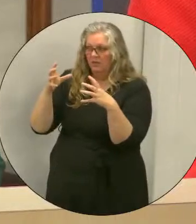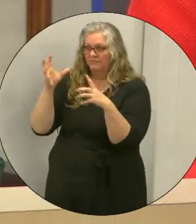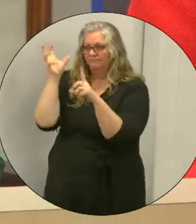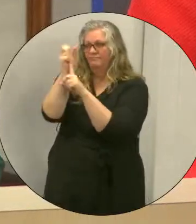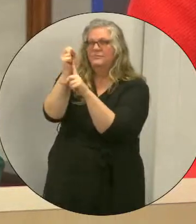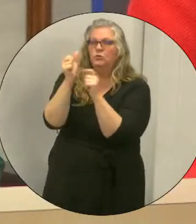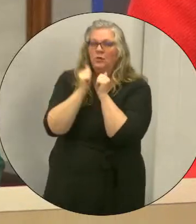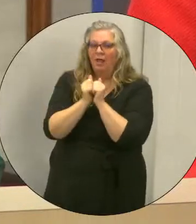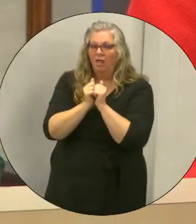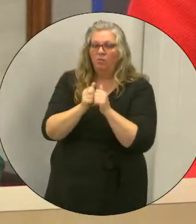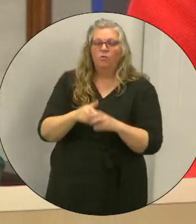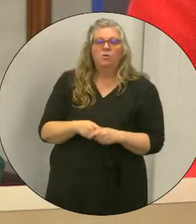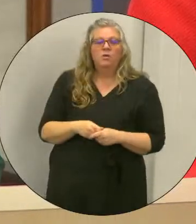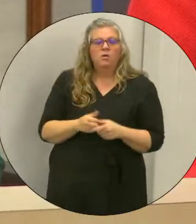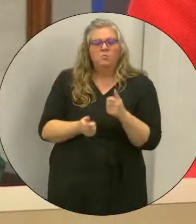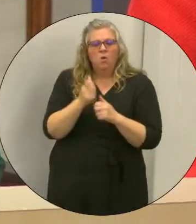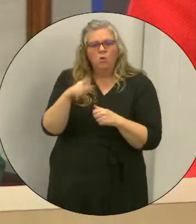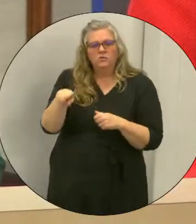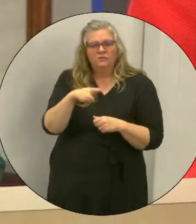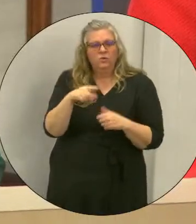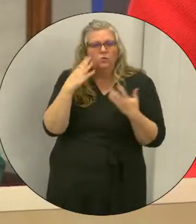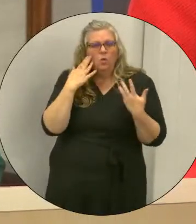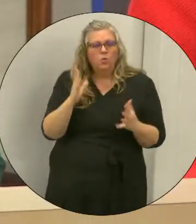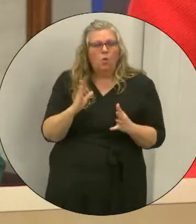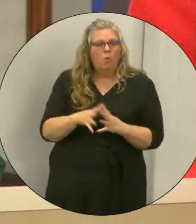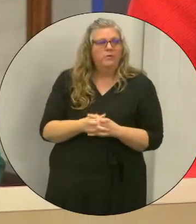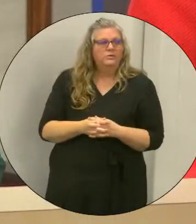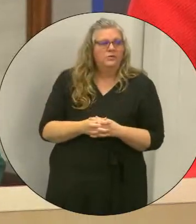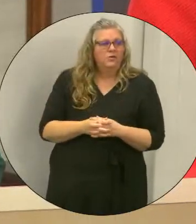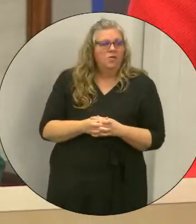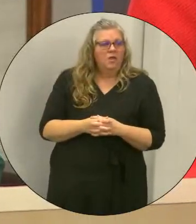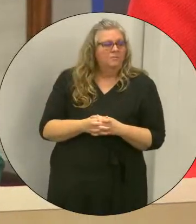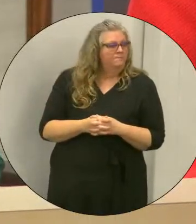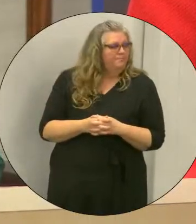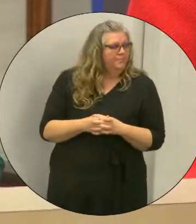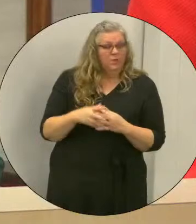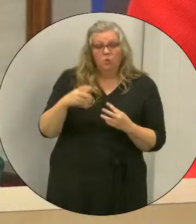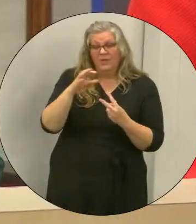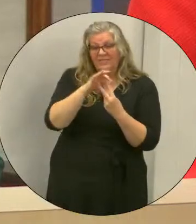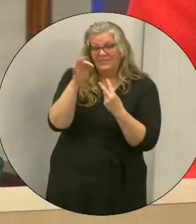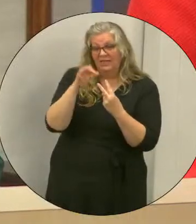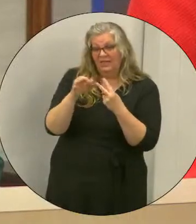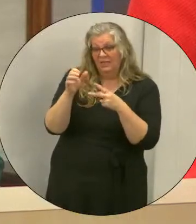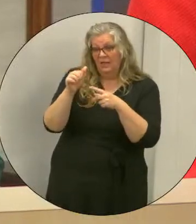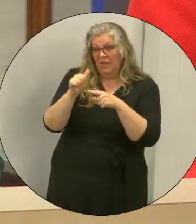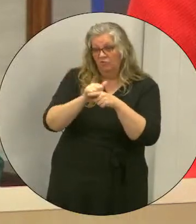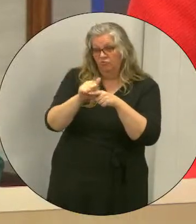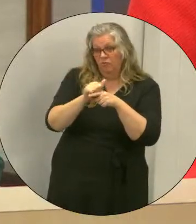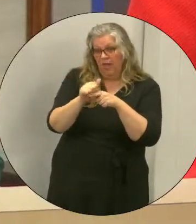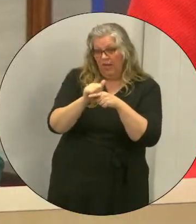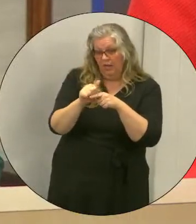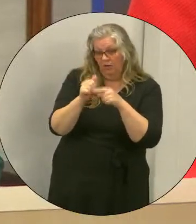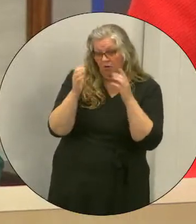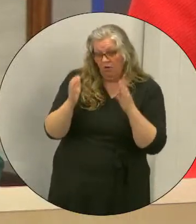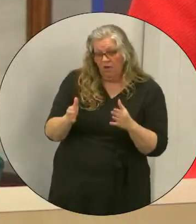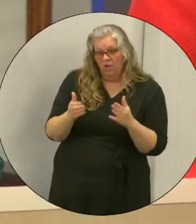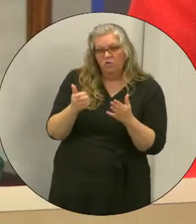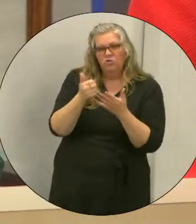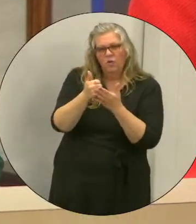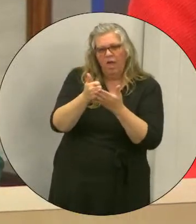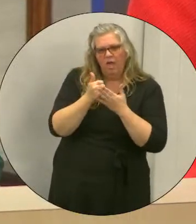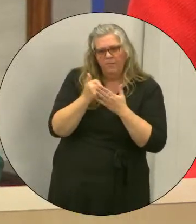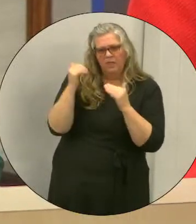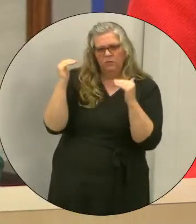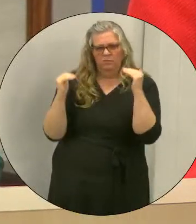may not know that we selected a trainer to help us with balanced governance, to